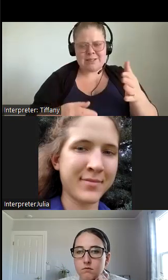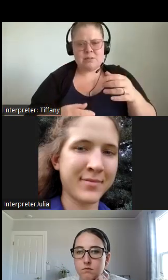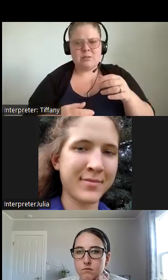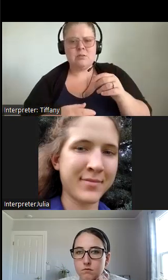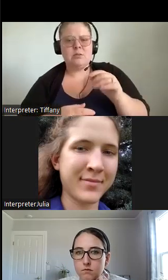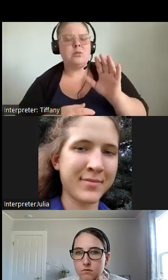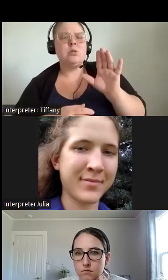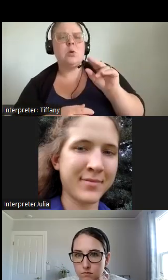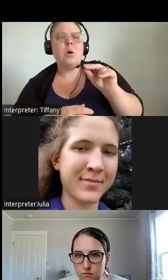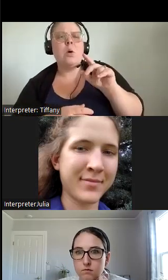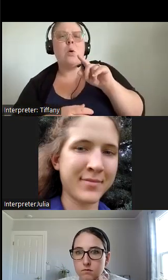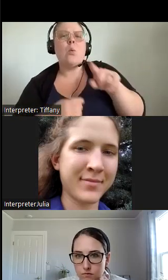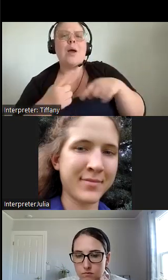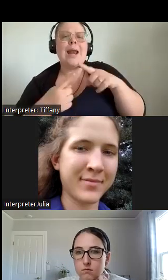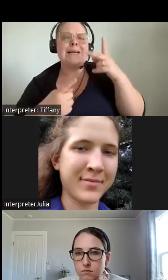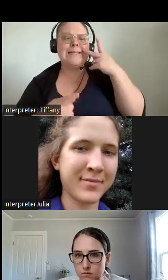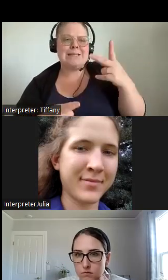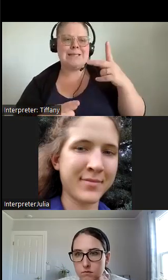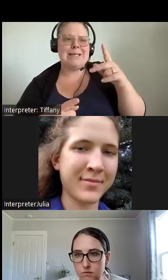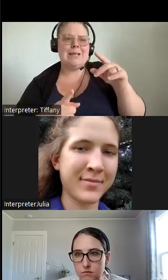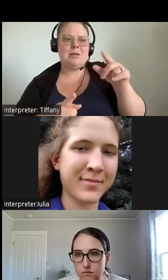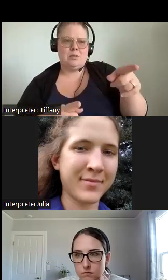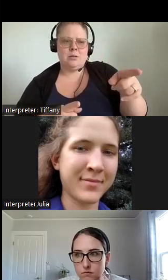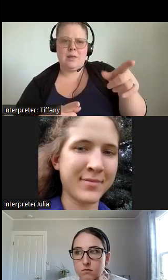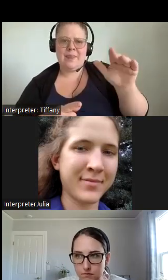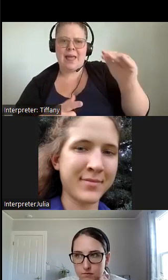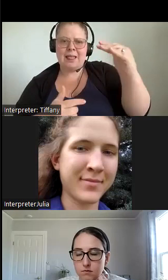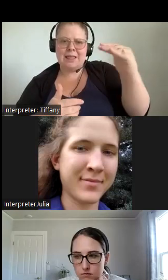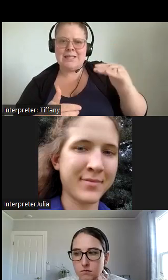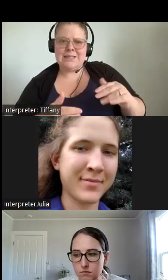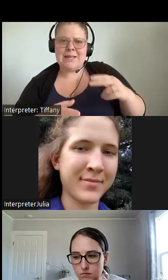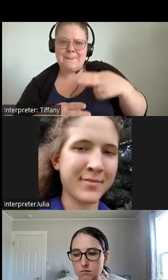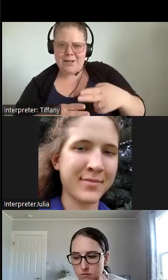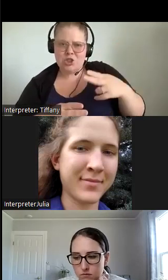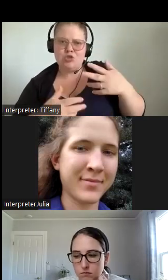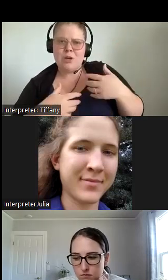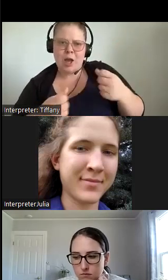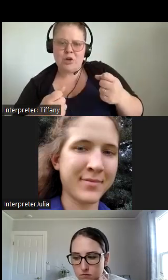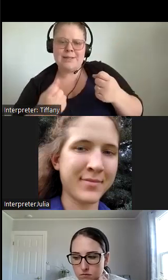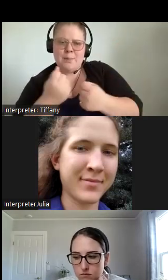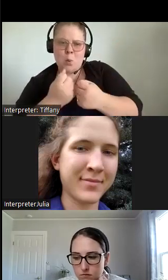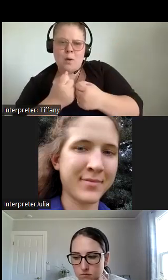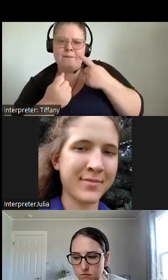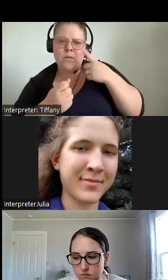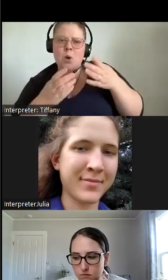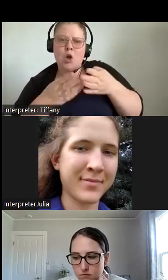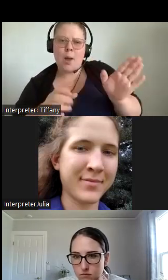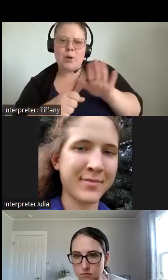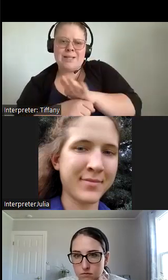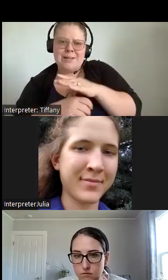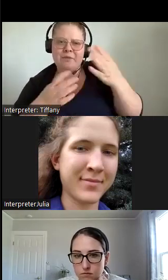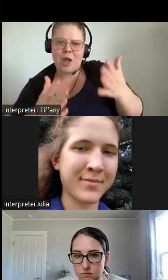when I see recovery support on that list of comprehensive providers, is that